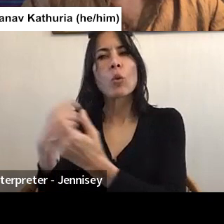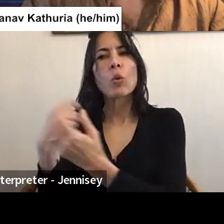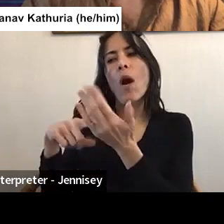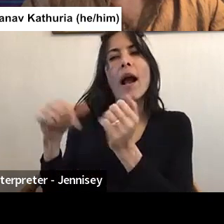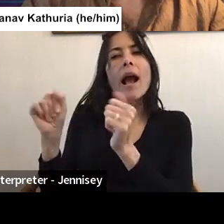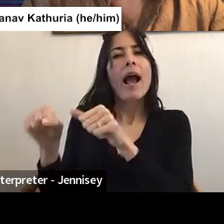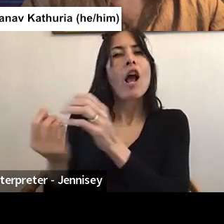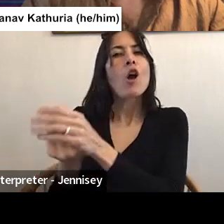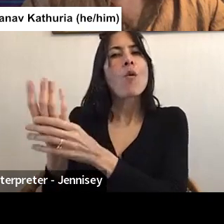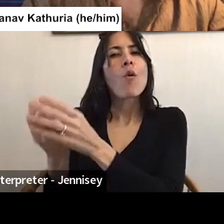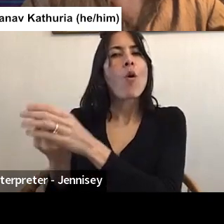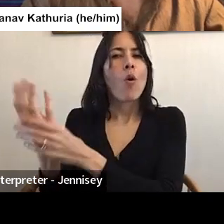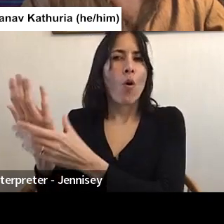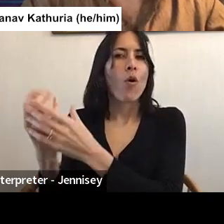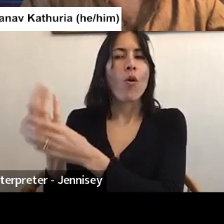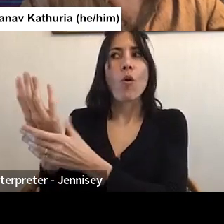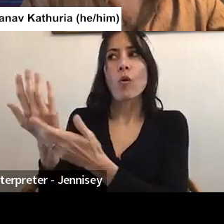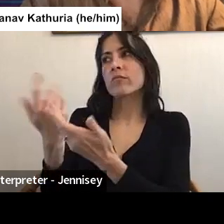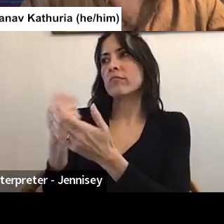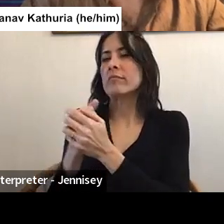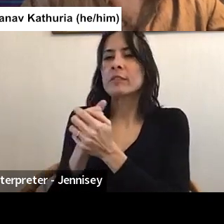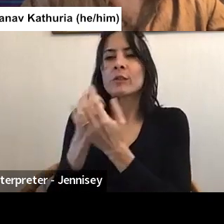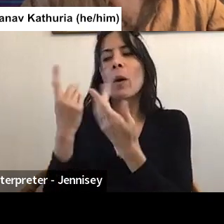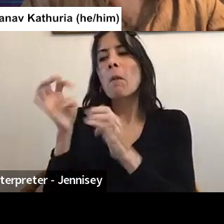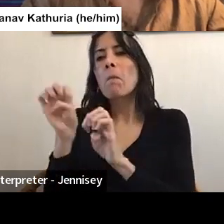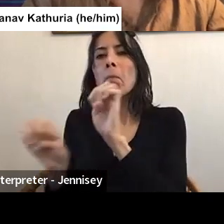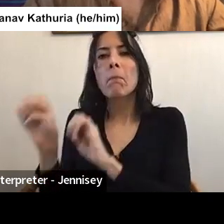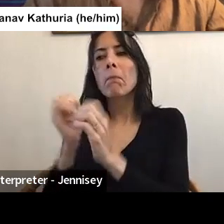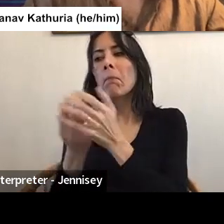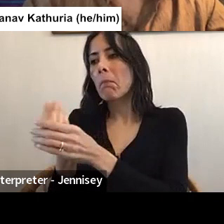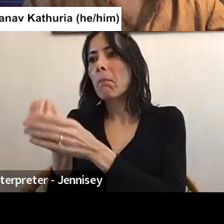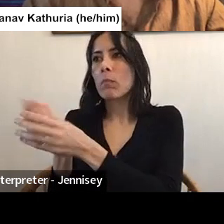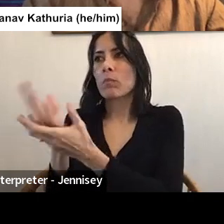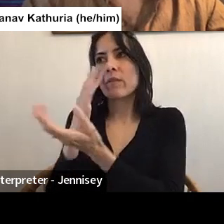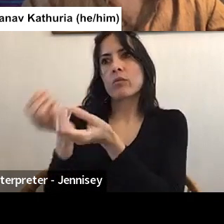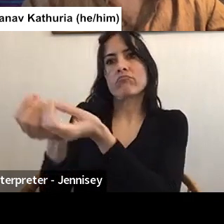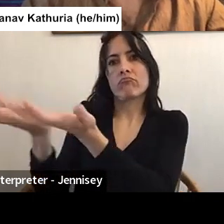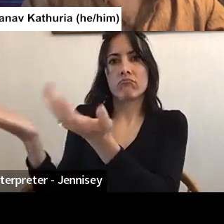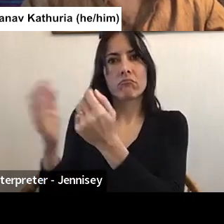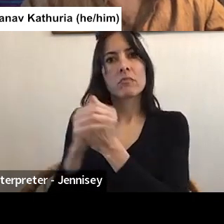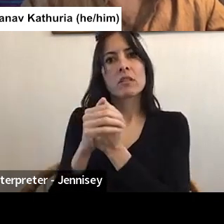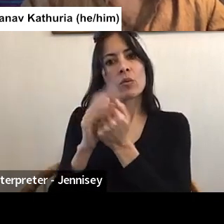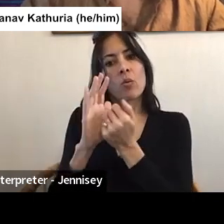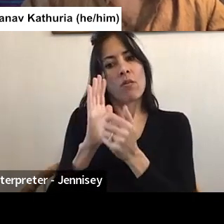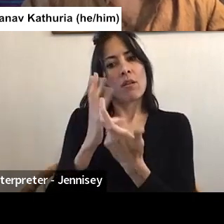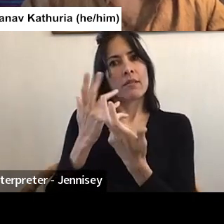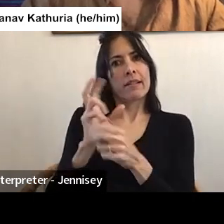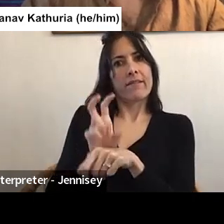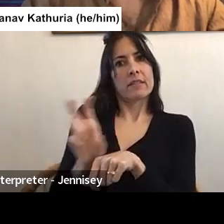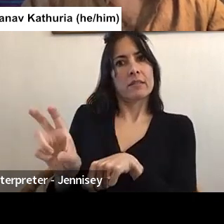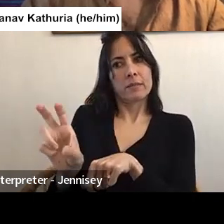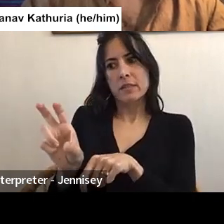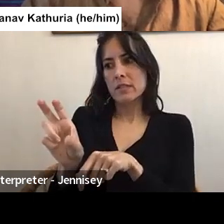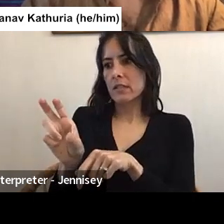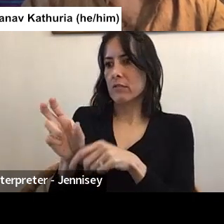of a hydroponic freight farm, and taking investments to make sure that, you know, people